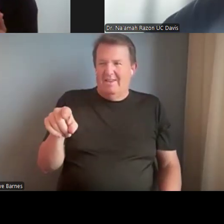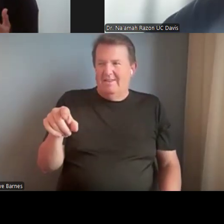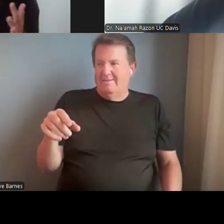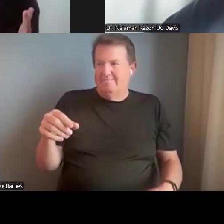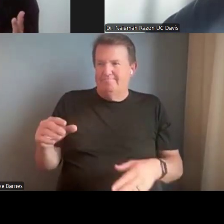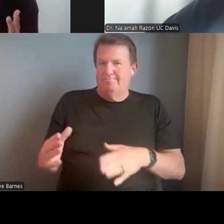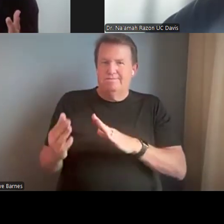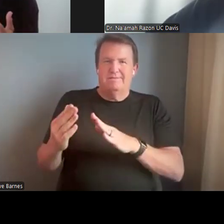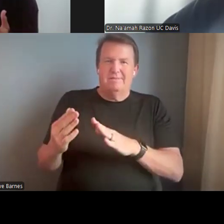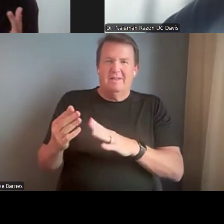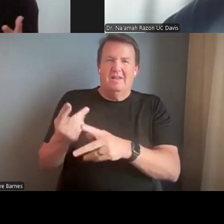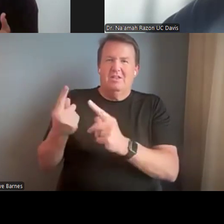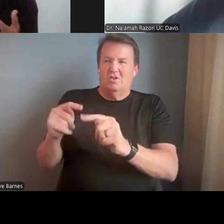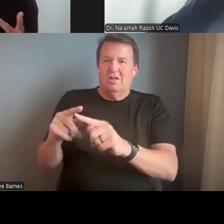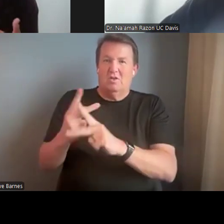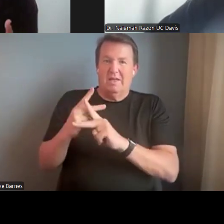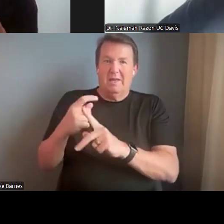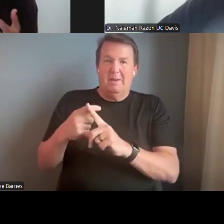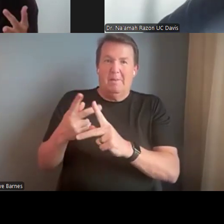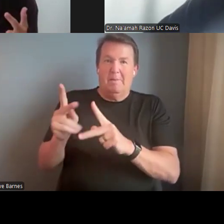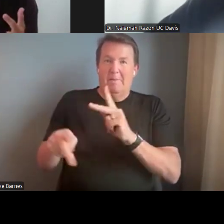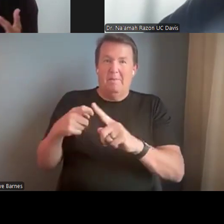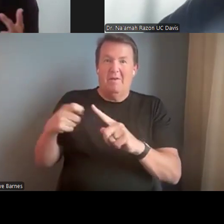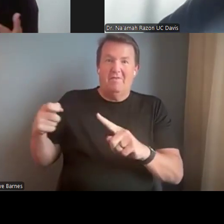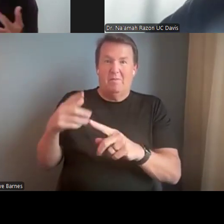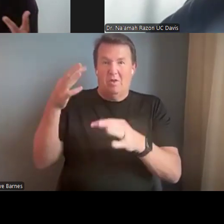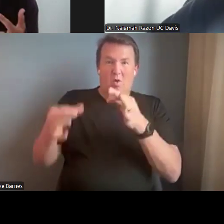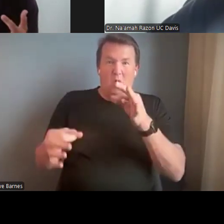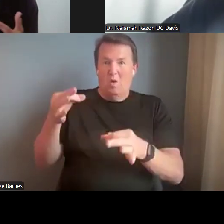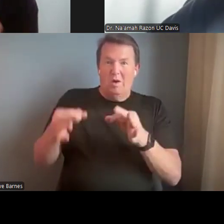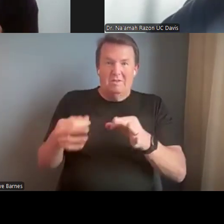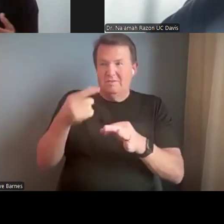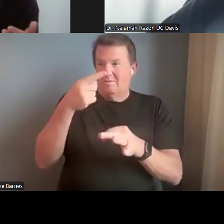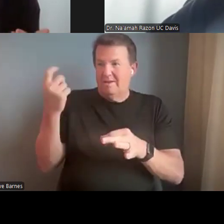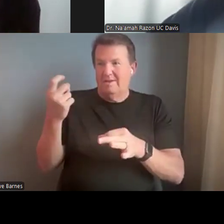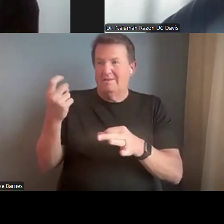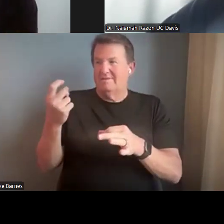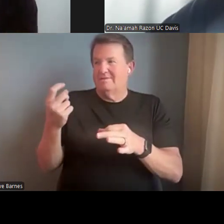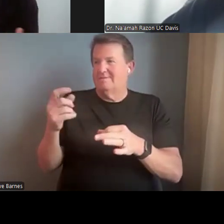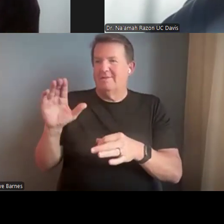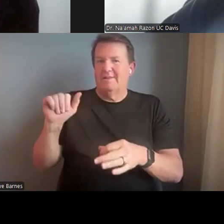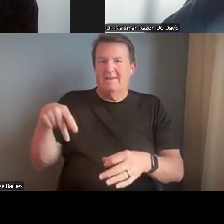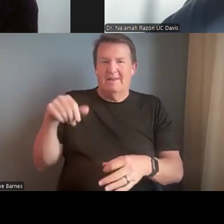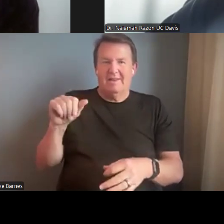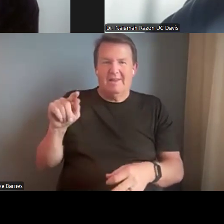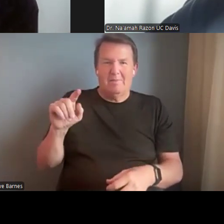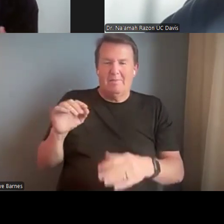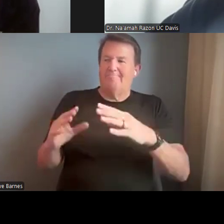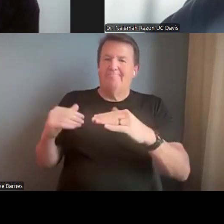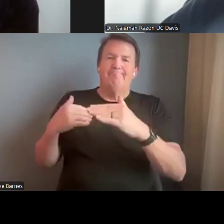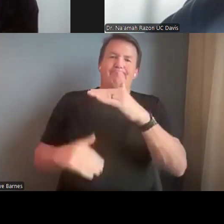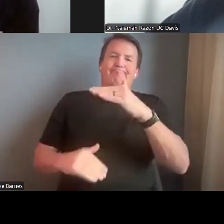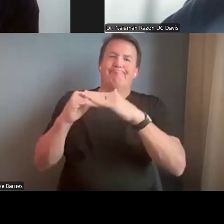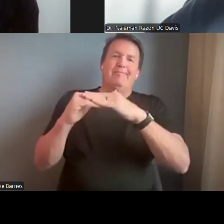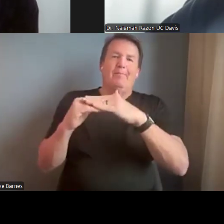out of courts, and because it gets harder with capacity loss and things like that. And so now that people are dealing with all the